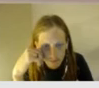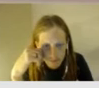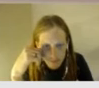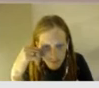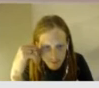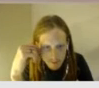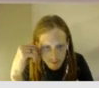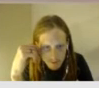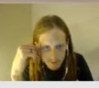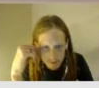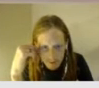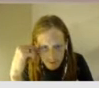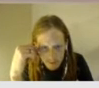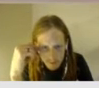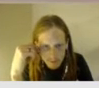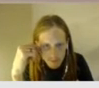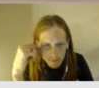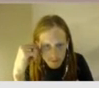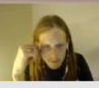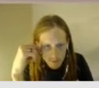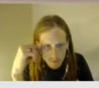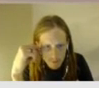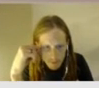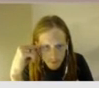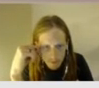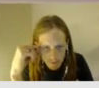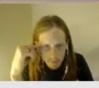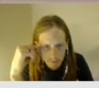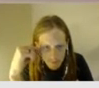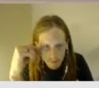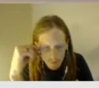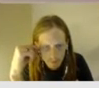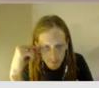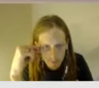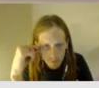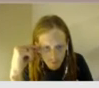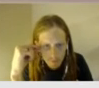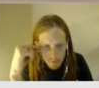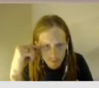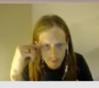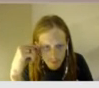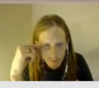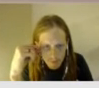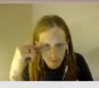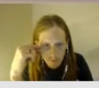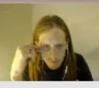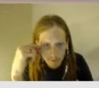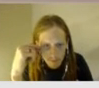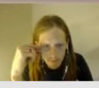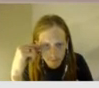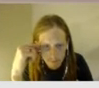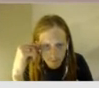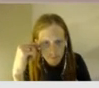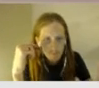it from the hip. I think I made one or two exposures, and it ended up being a pretty good photo. That was way outside my own comfort zone.